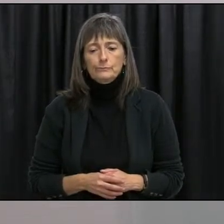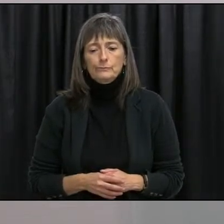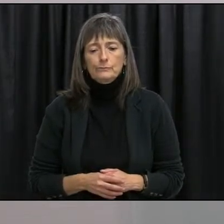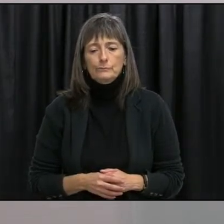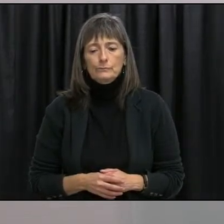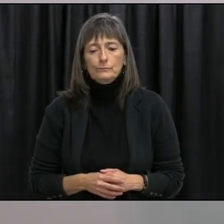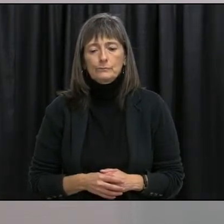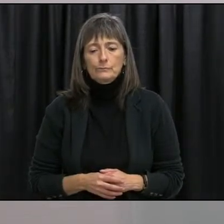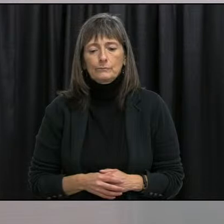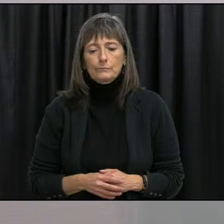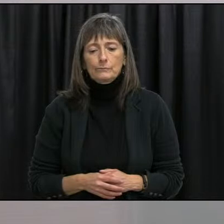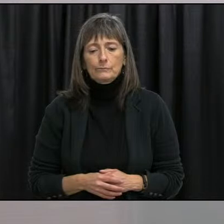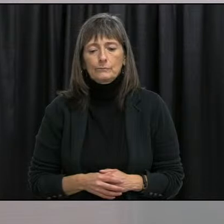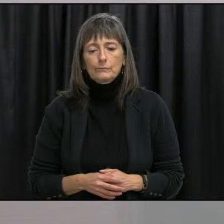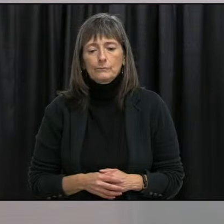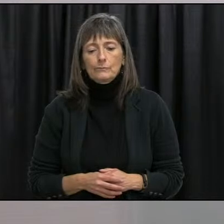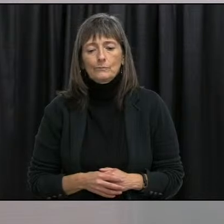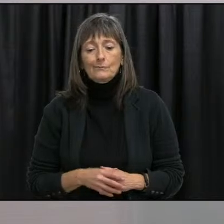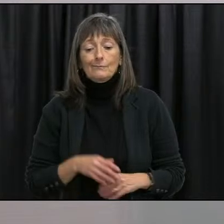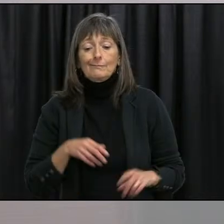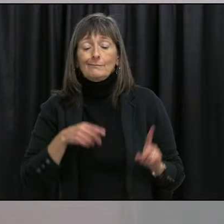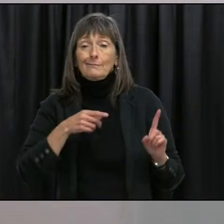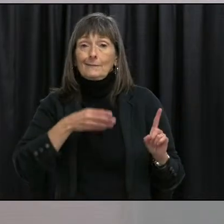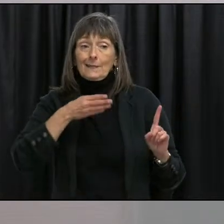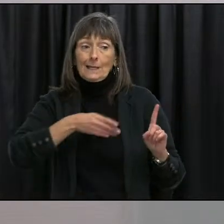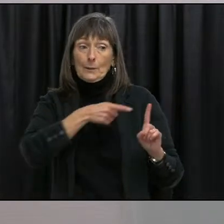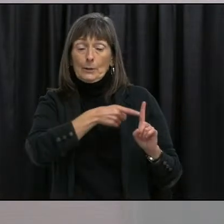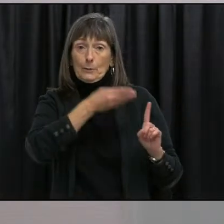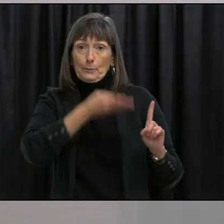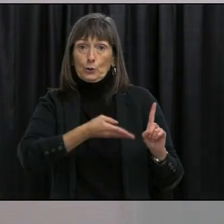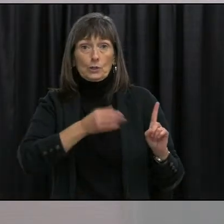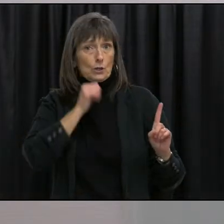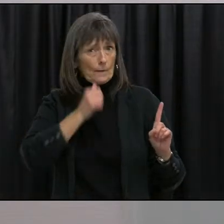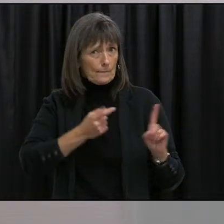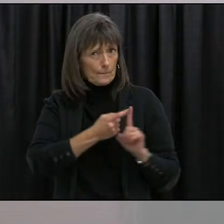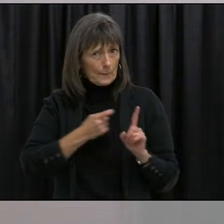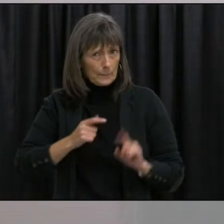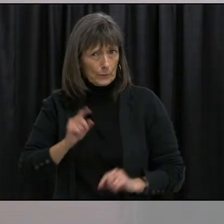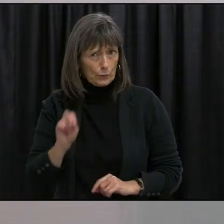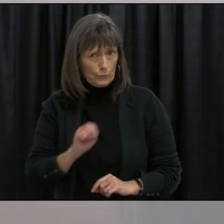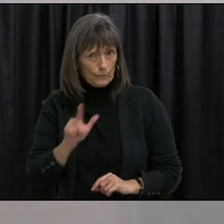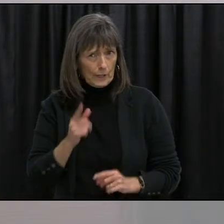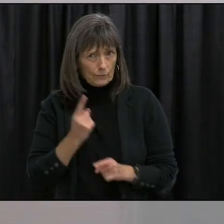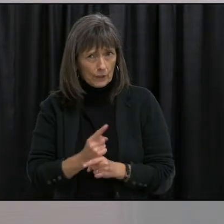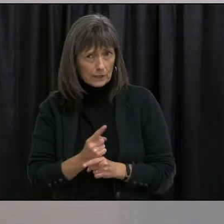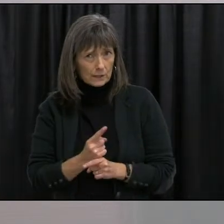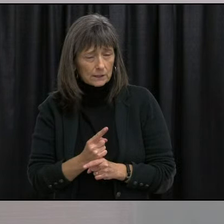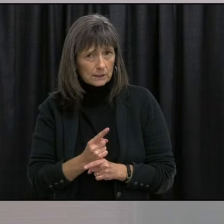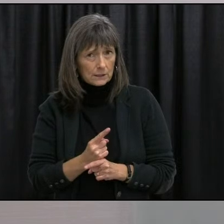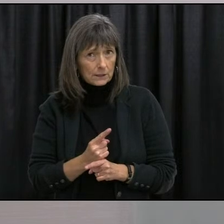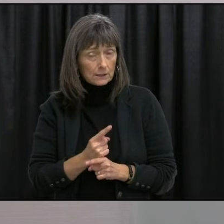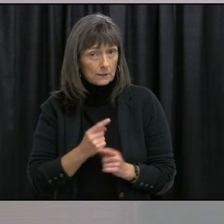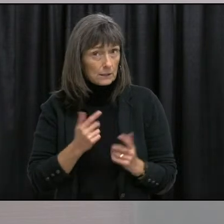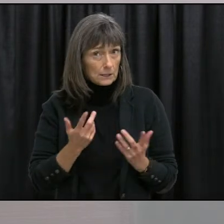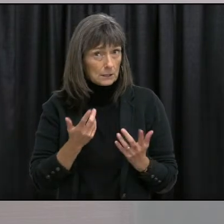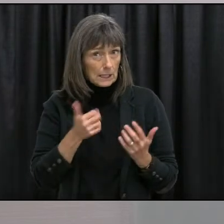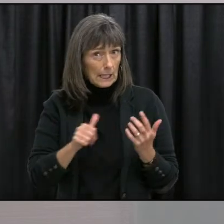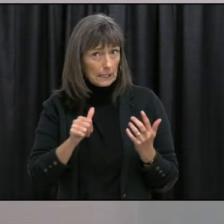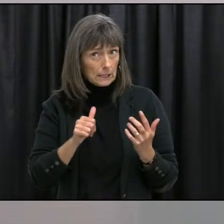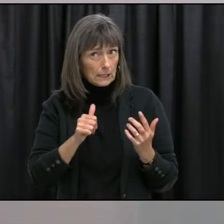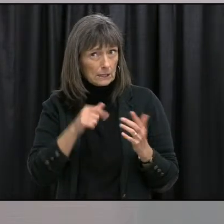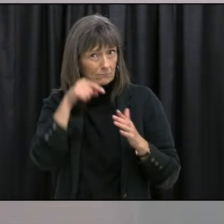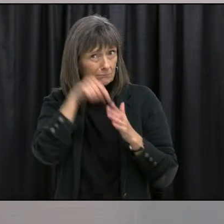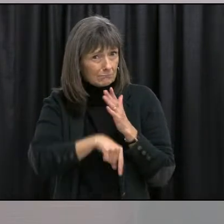right. That person was apparently not a resident. I'm not sure whether, have you issued any information as